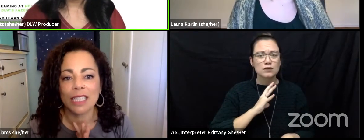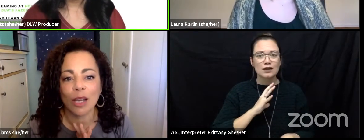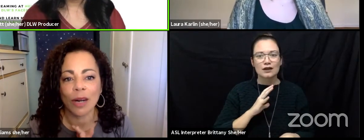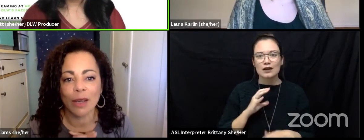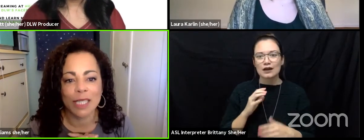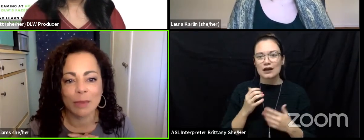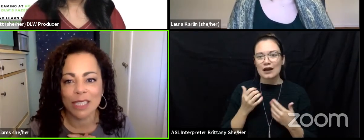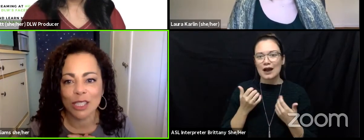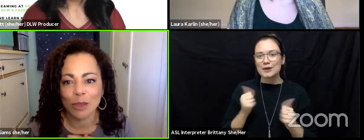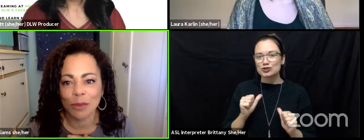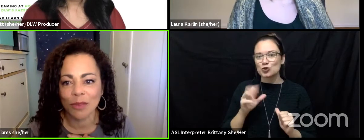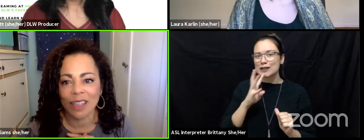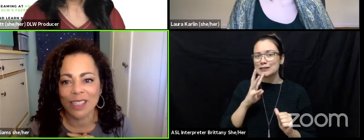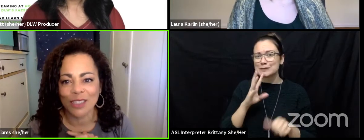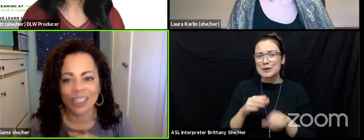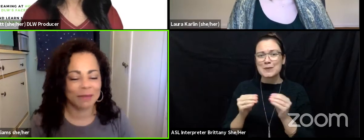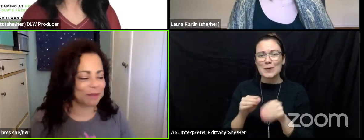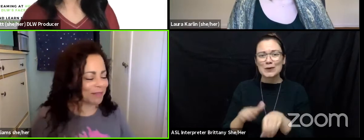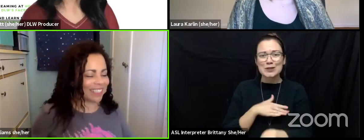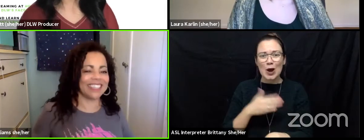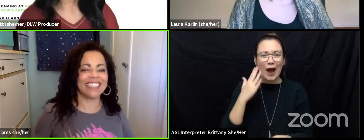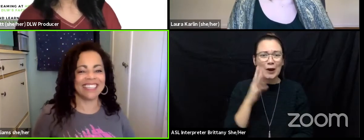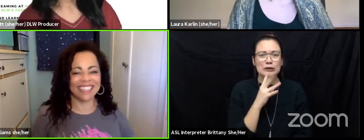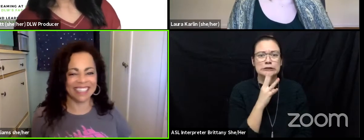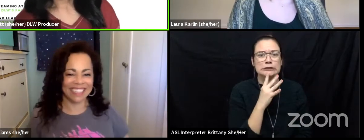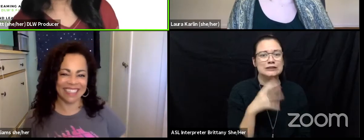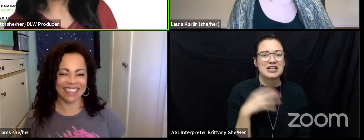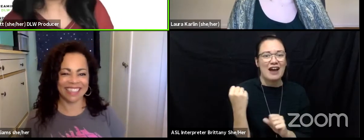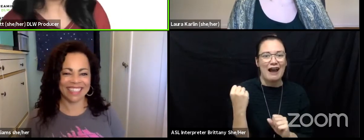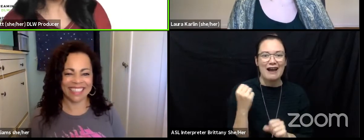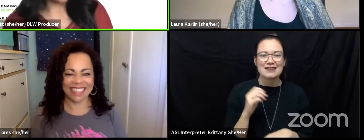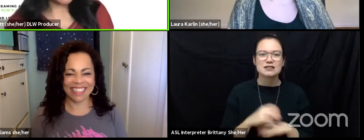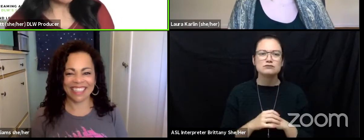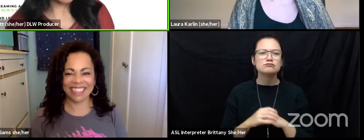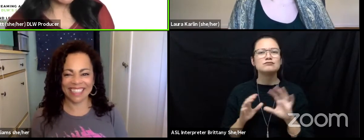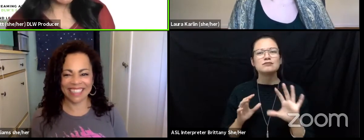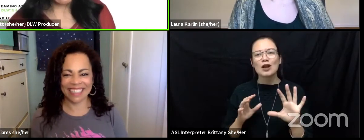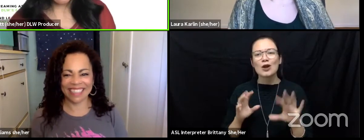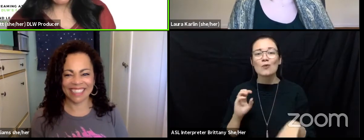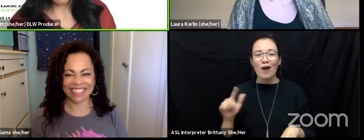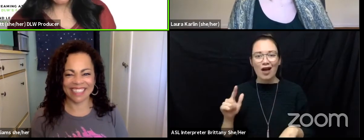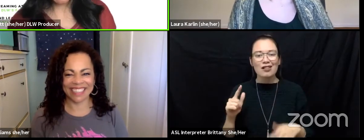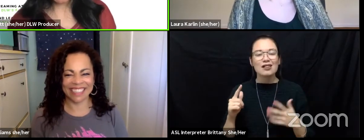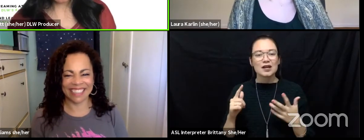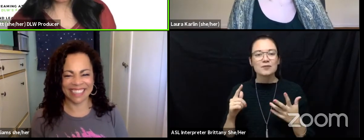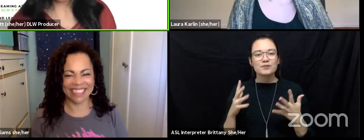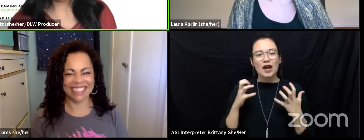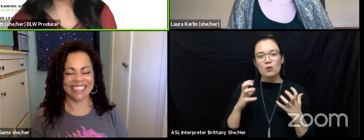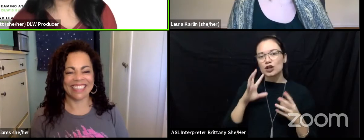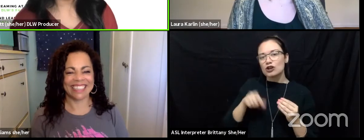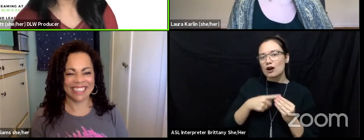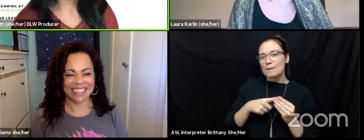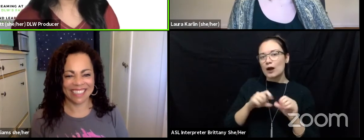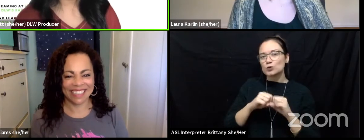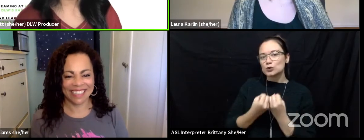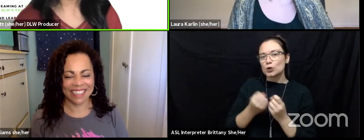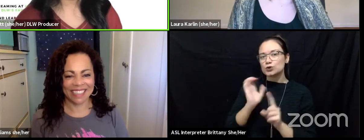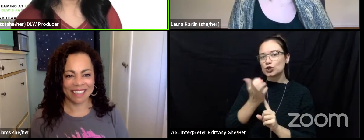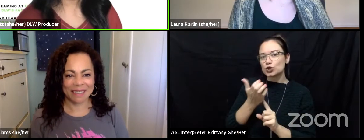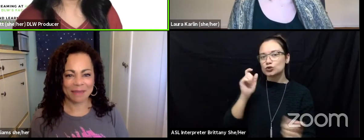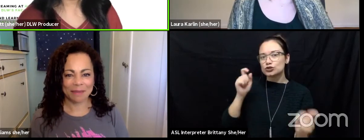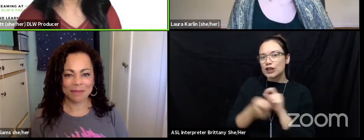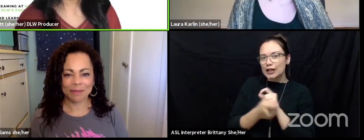speak slower. I know I speak super fast. Sorry. Well, I want to bring it back to this idea of social culture changing by what we